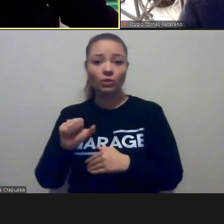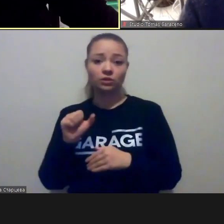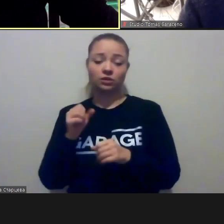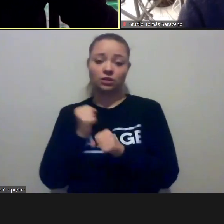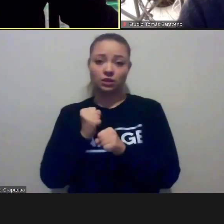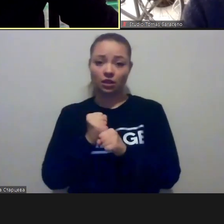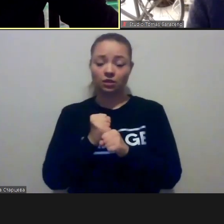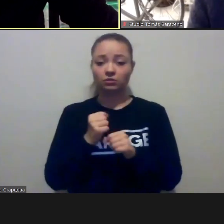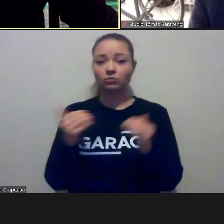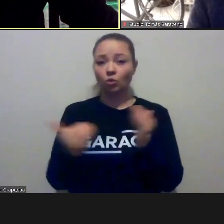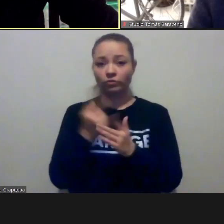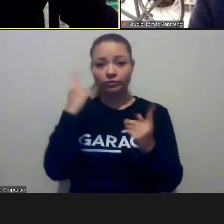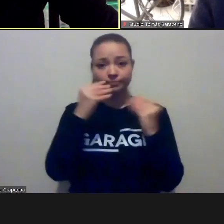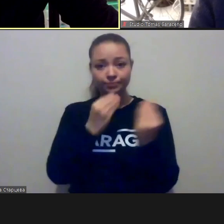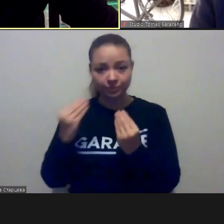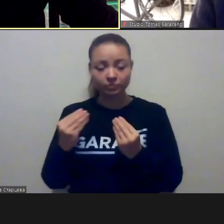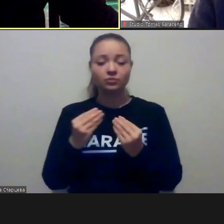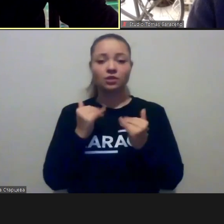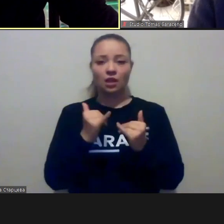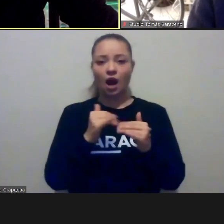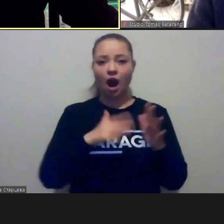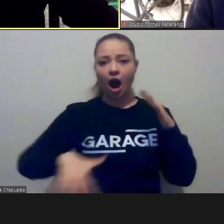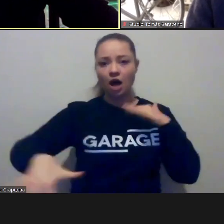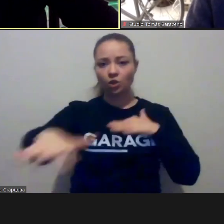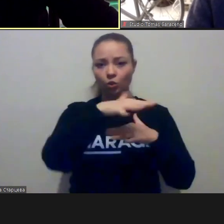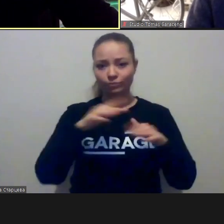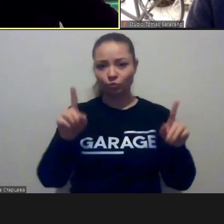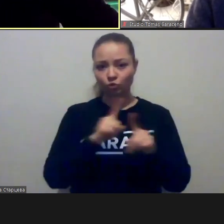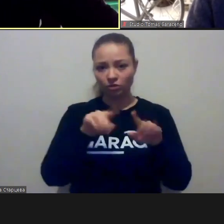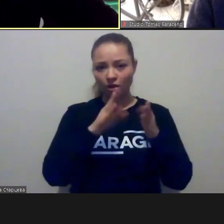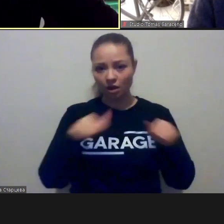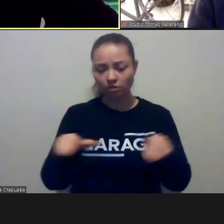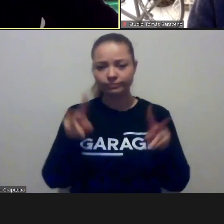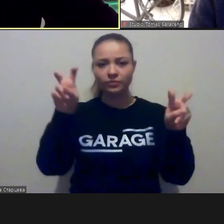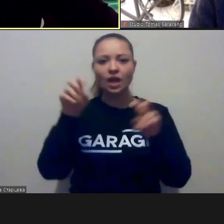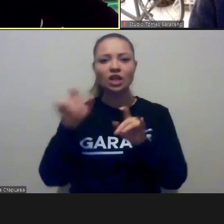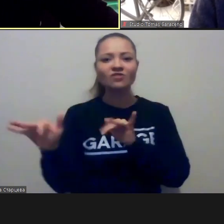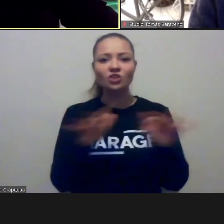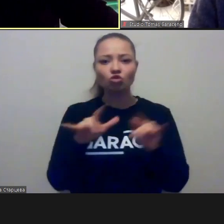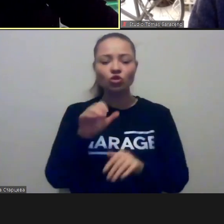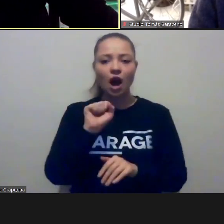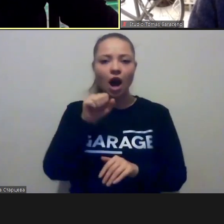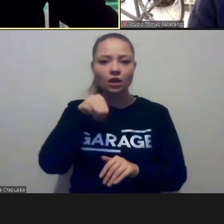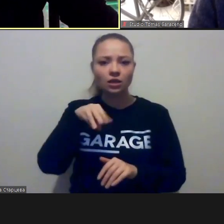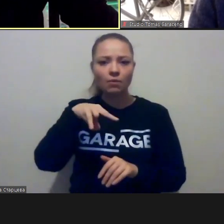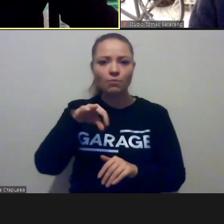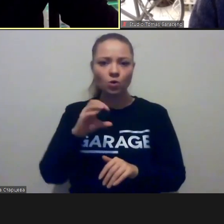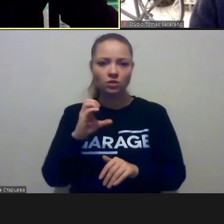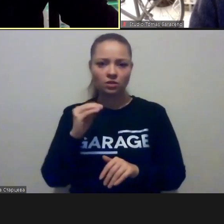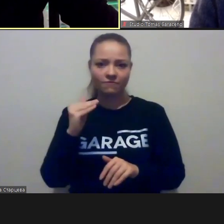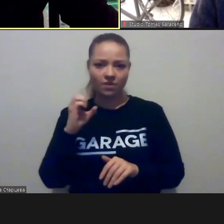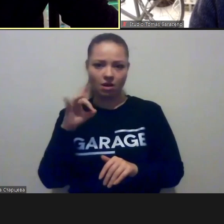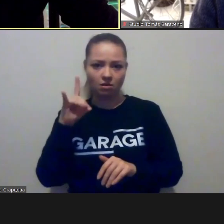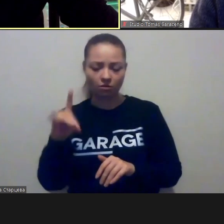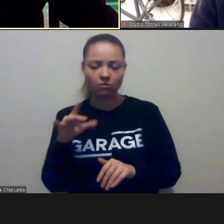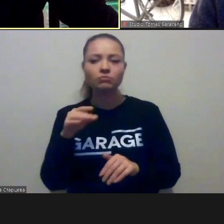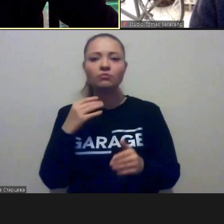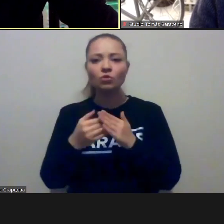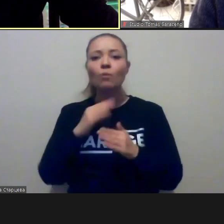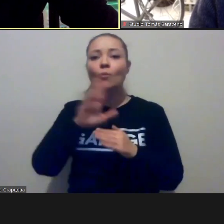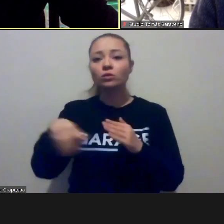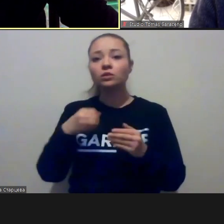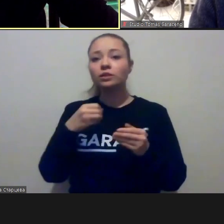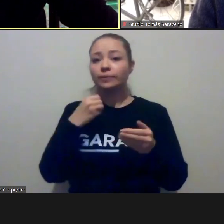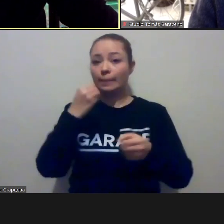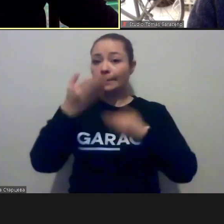Tomás created a new artwork, which is called The Moving Atmospheres. We will be discussing it later on when